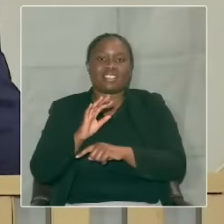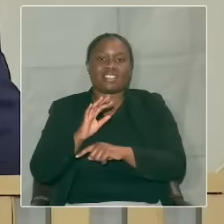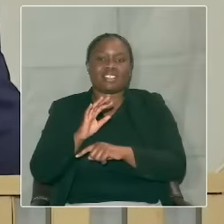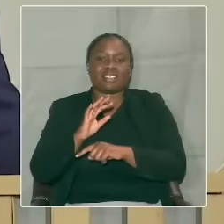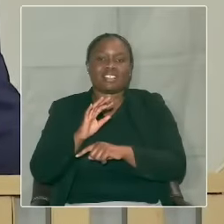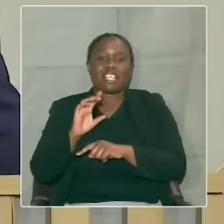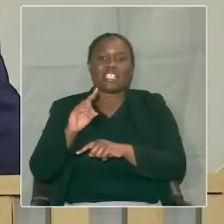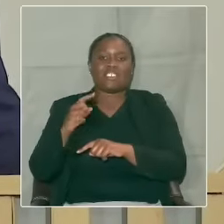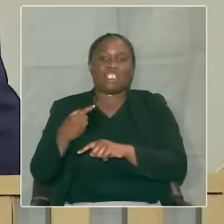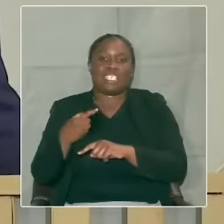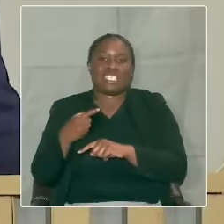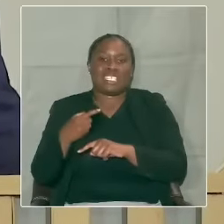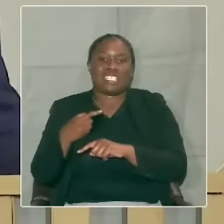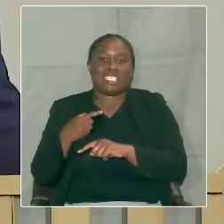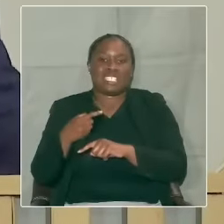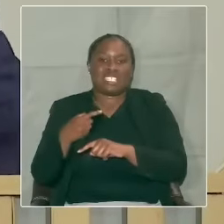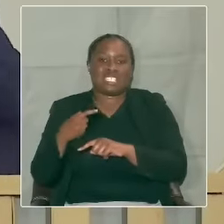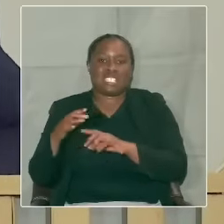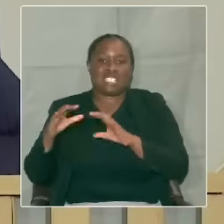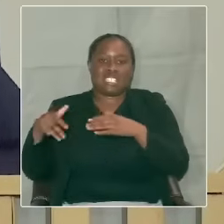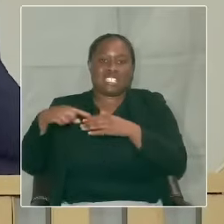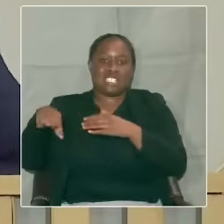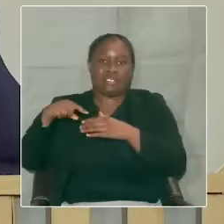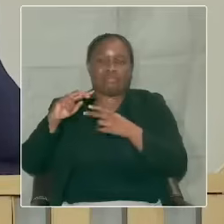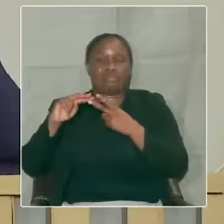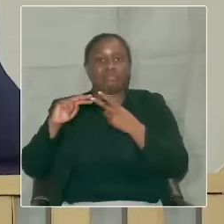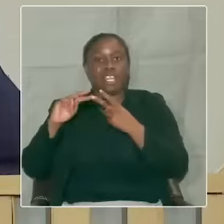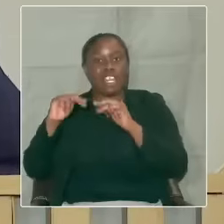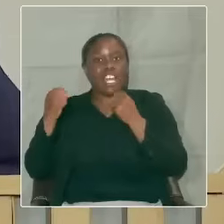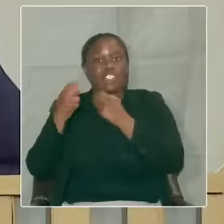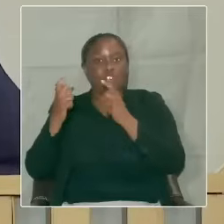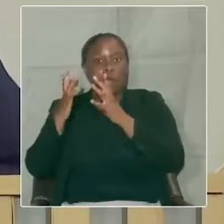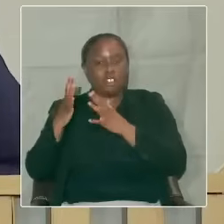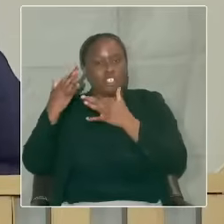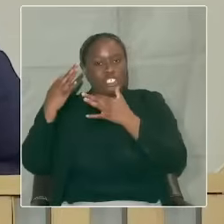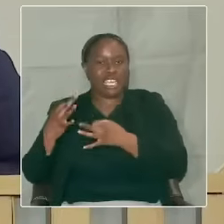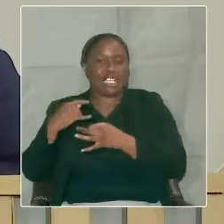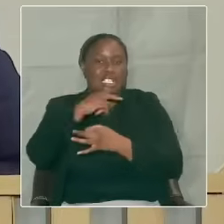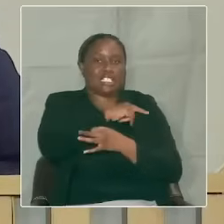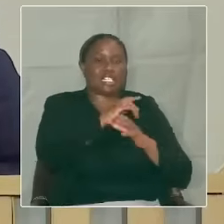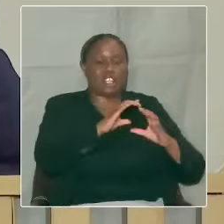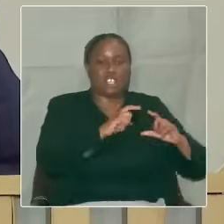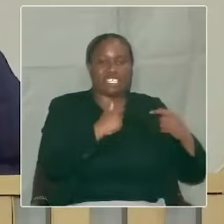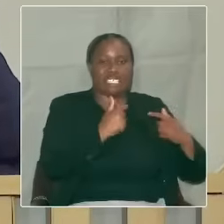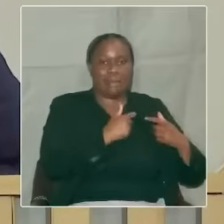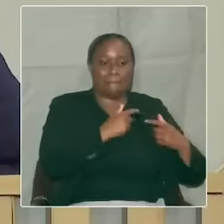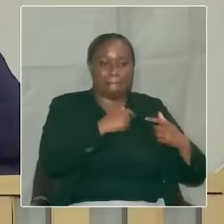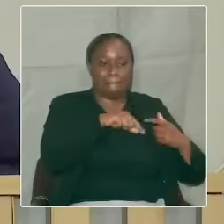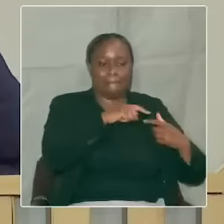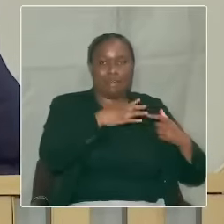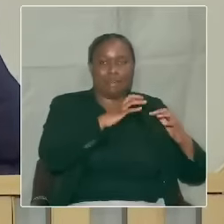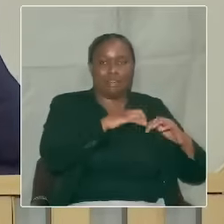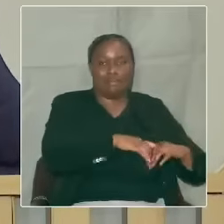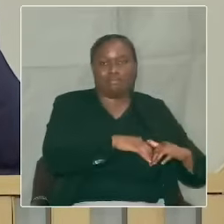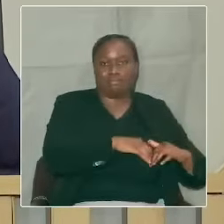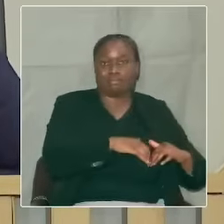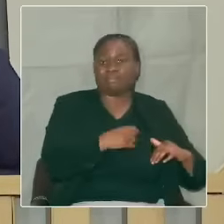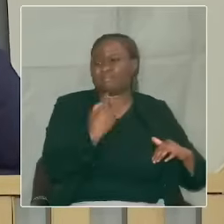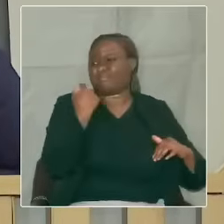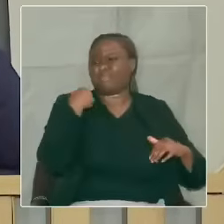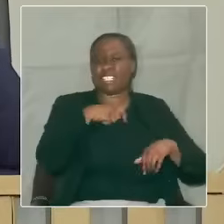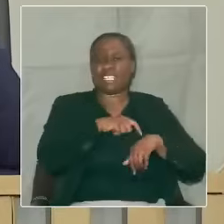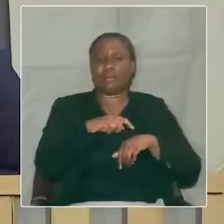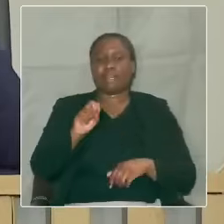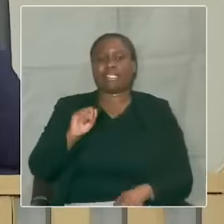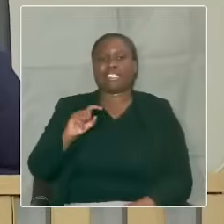the Directors General, the National Commissioner took that decision to disband. At that time, it was General